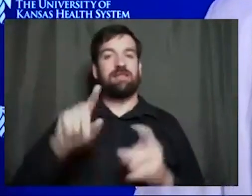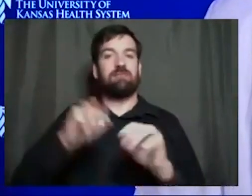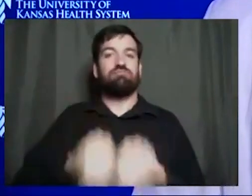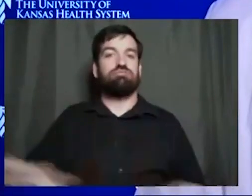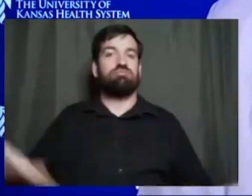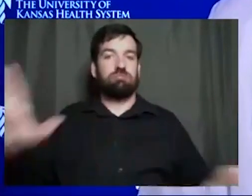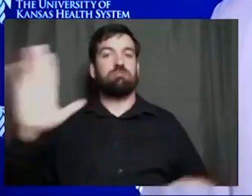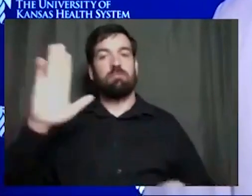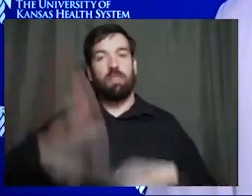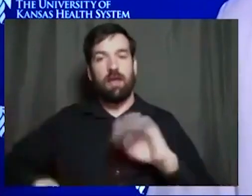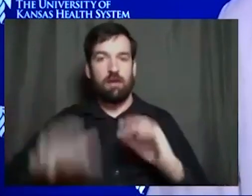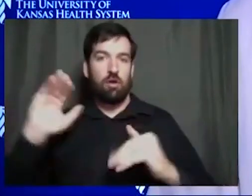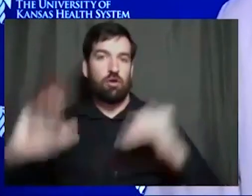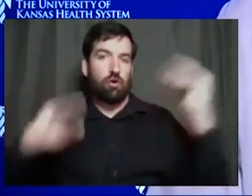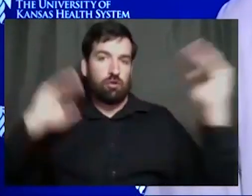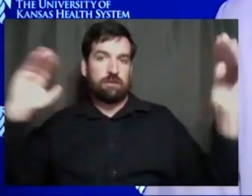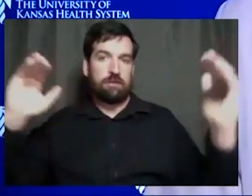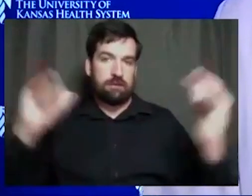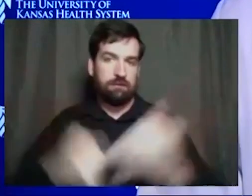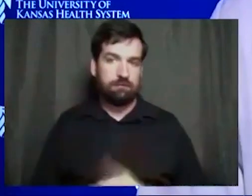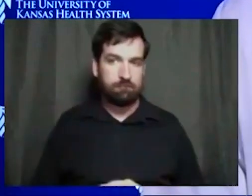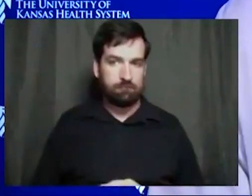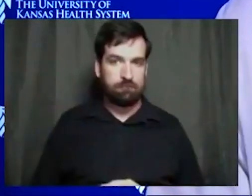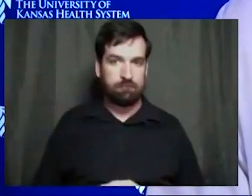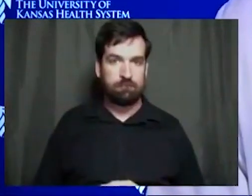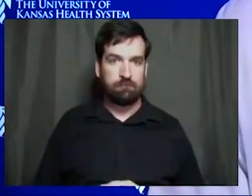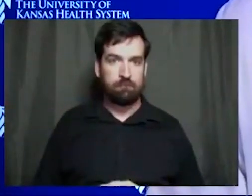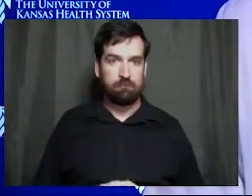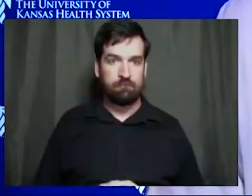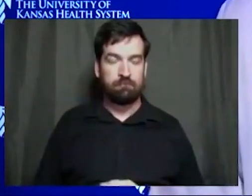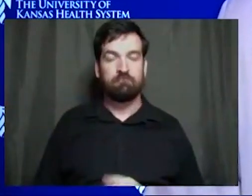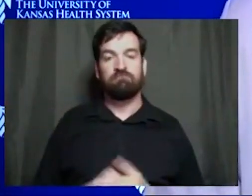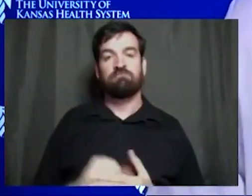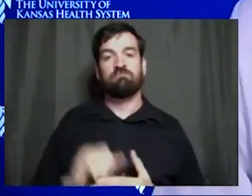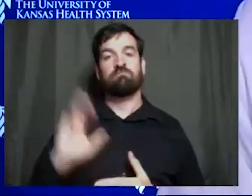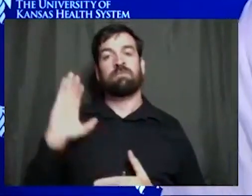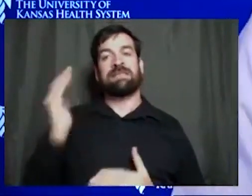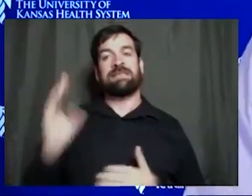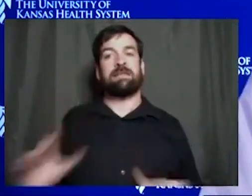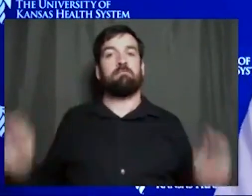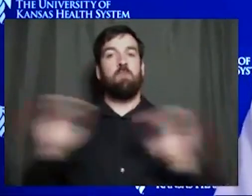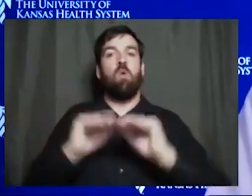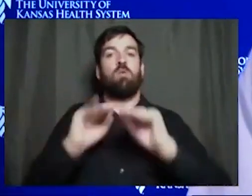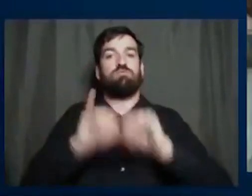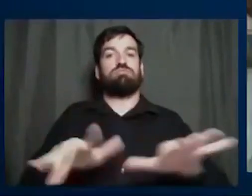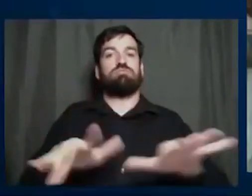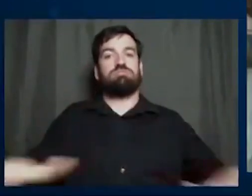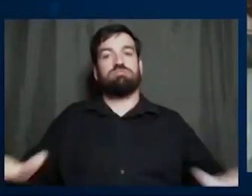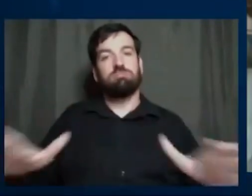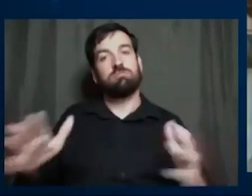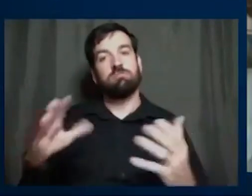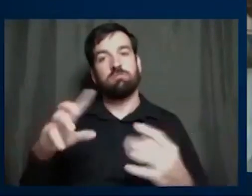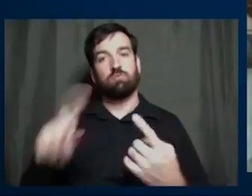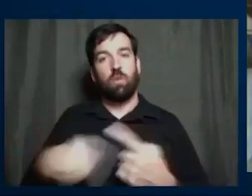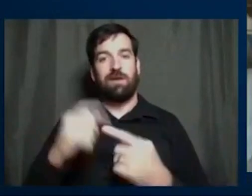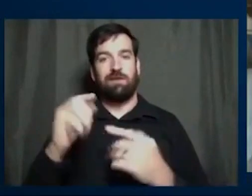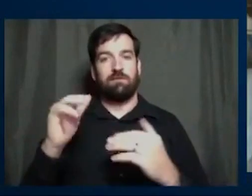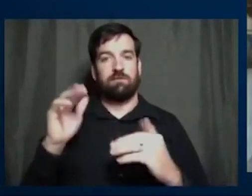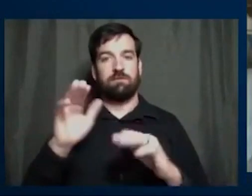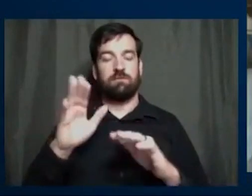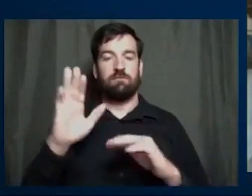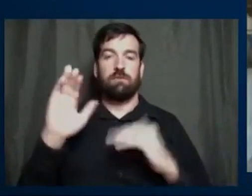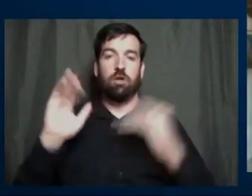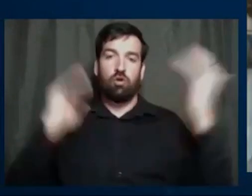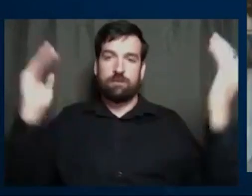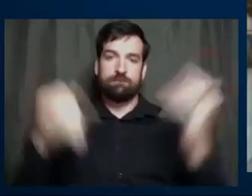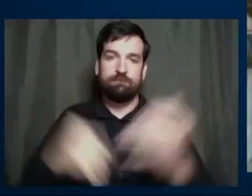those adults in the house were affected. They seem to have higher attack rates as well. Yeah, Jenna, I think you were saying that if